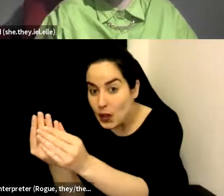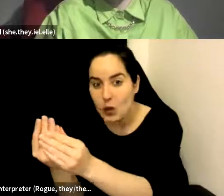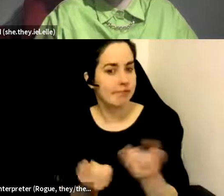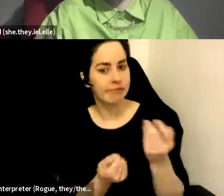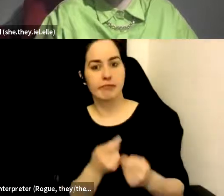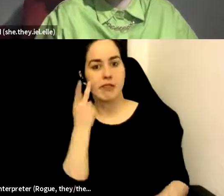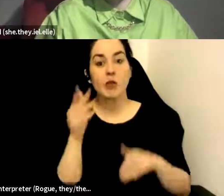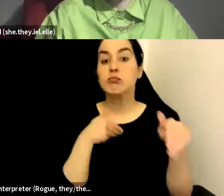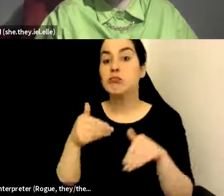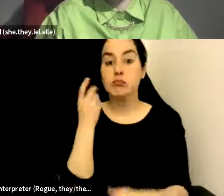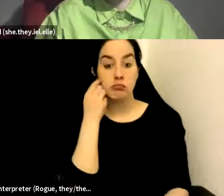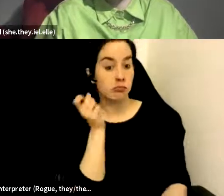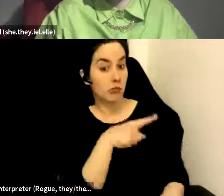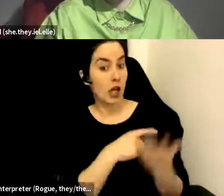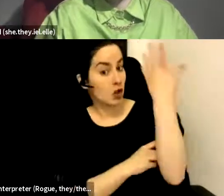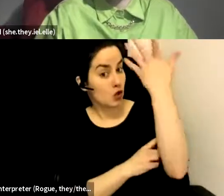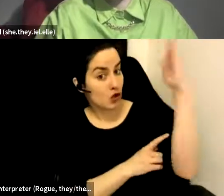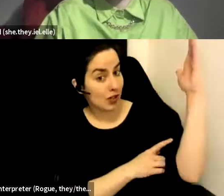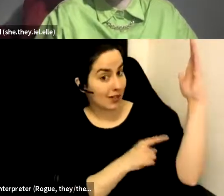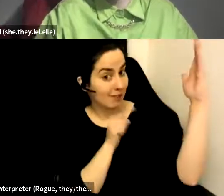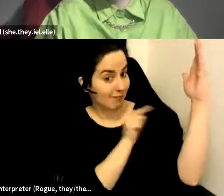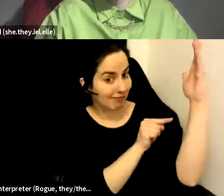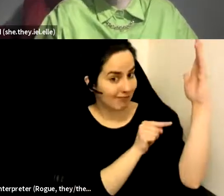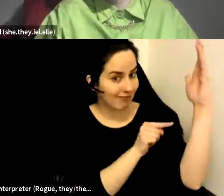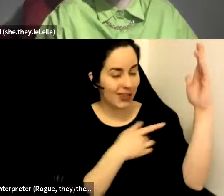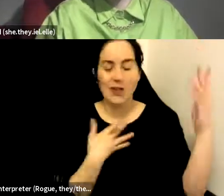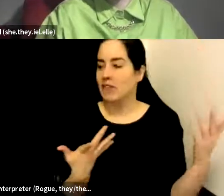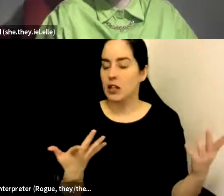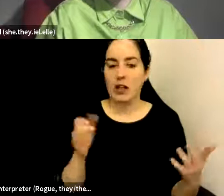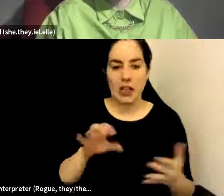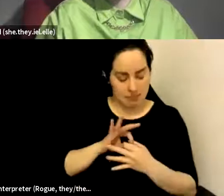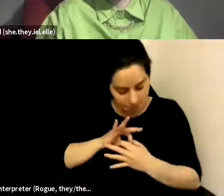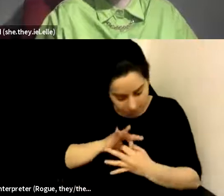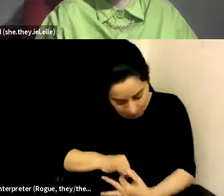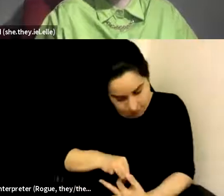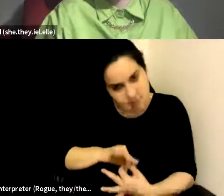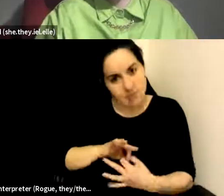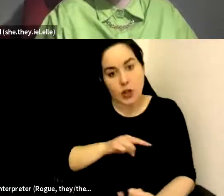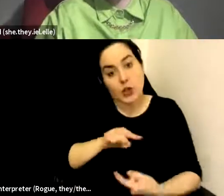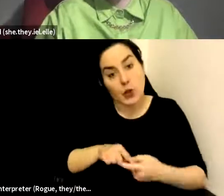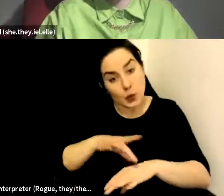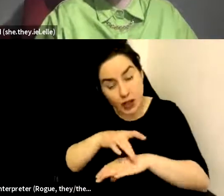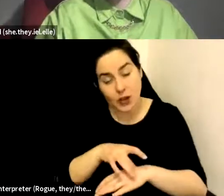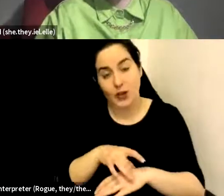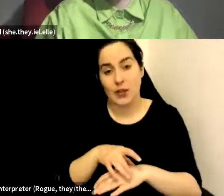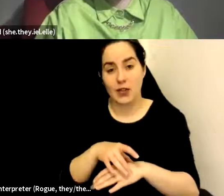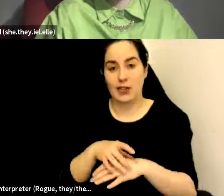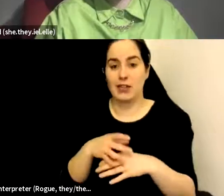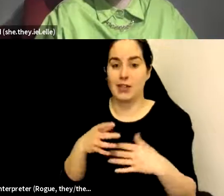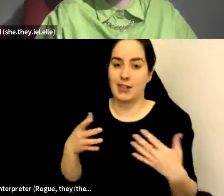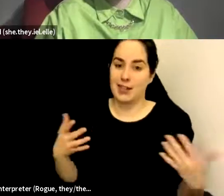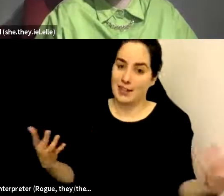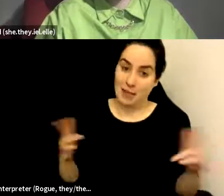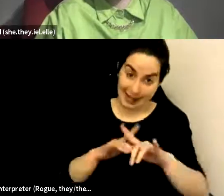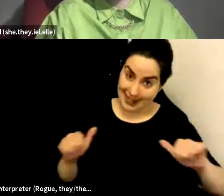way that you can feel grounded or find that connection to the earth while having to go through what